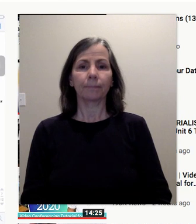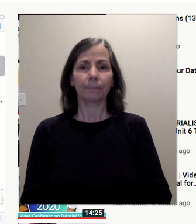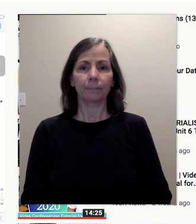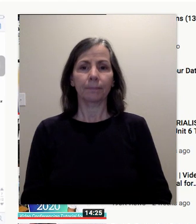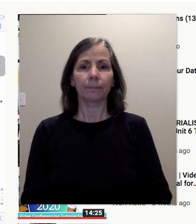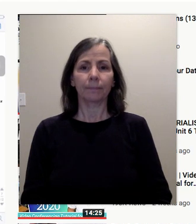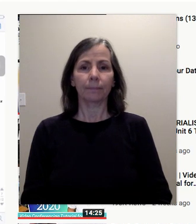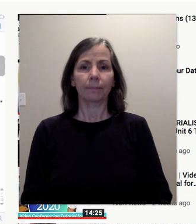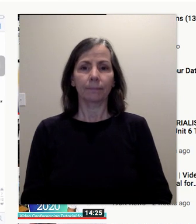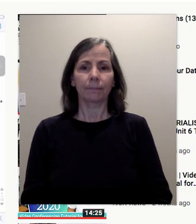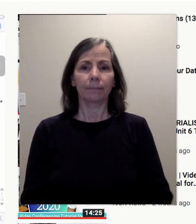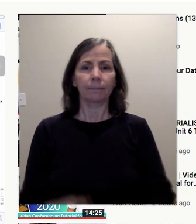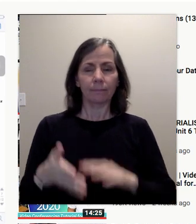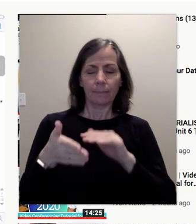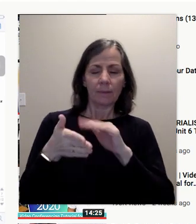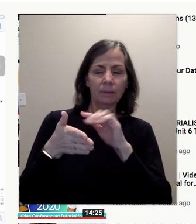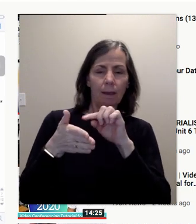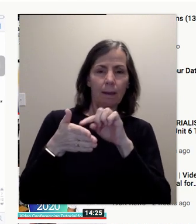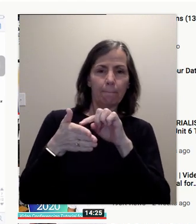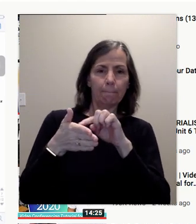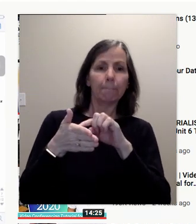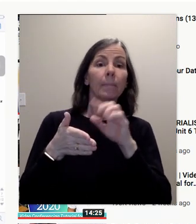And this is always true.